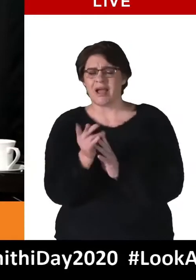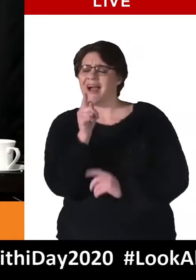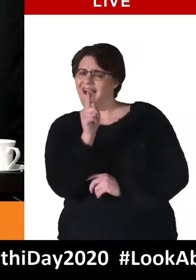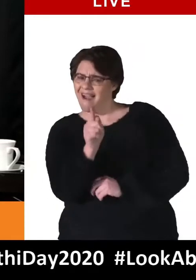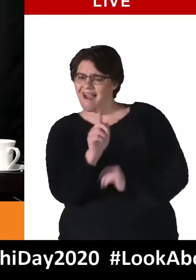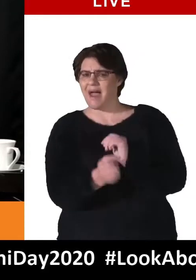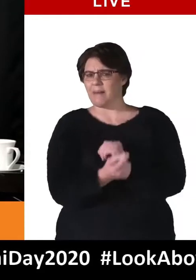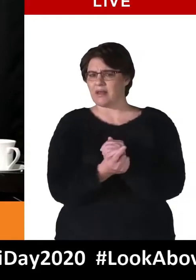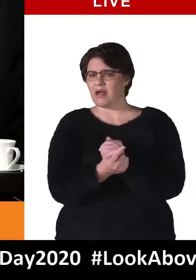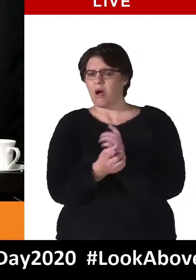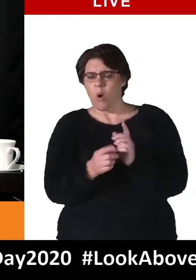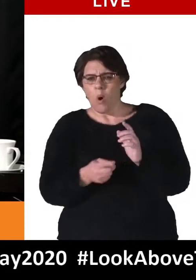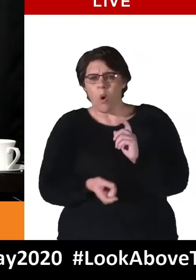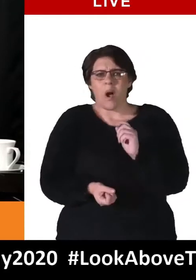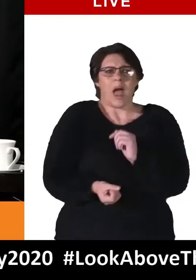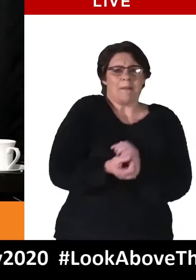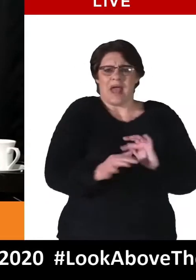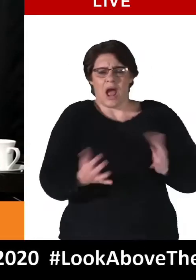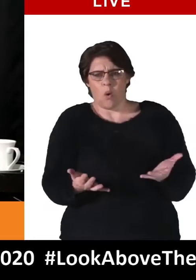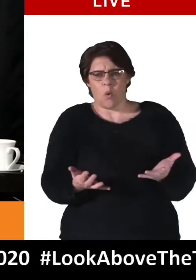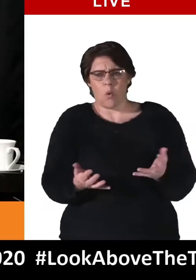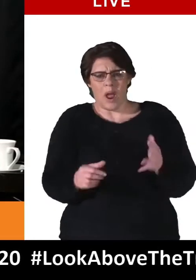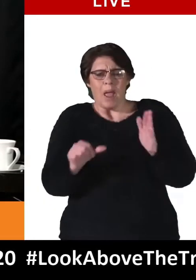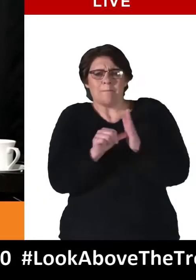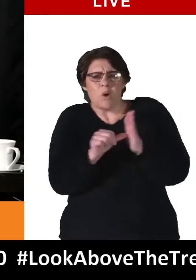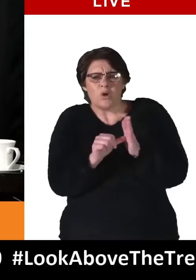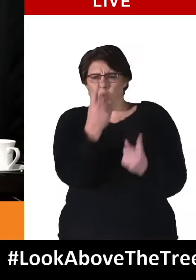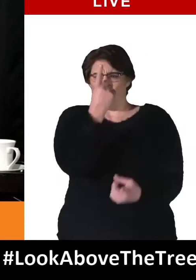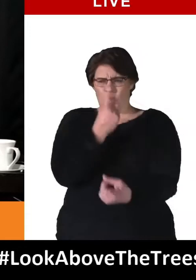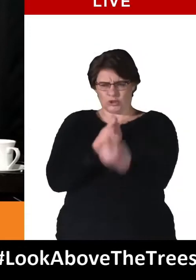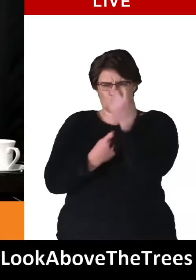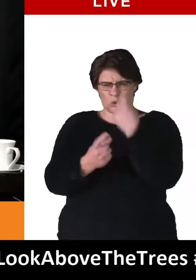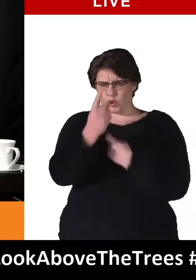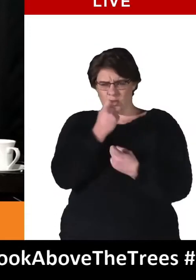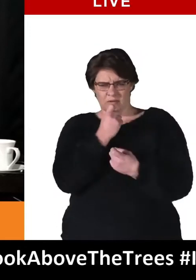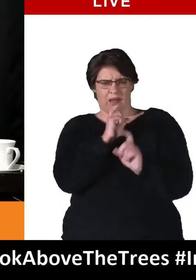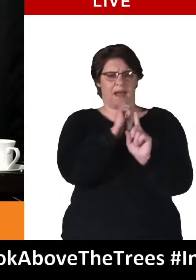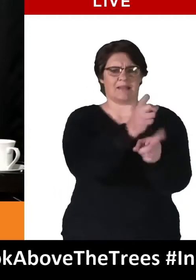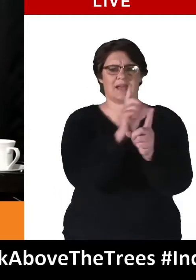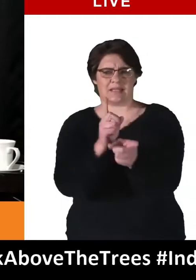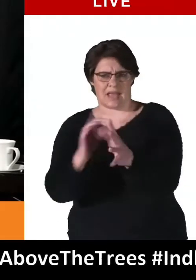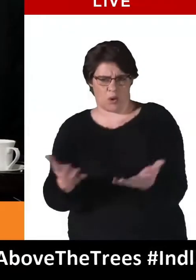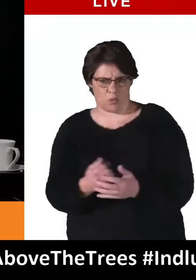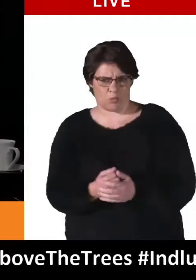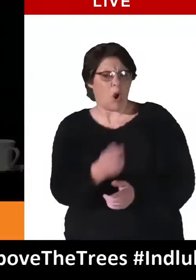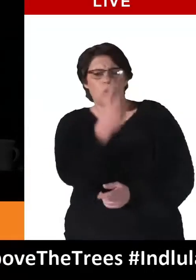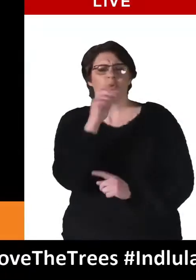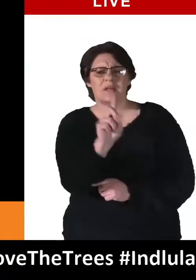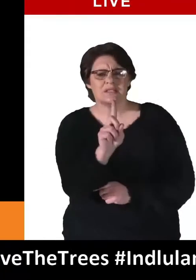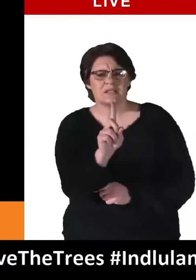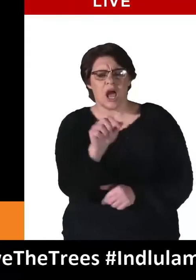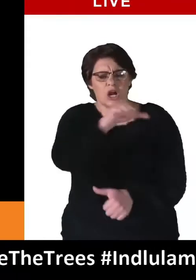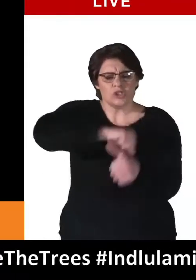predicated or anchored on answering the key question, which is to say, what would a